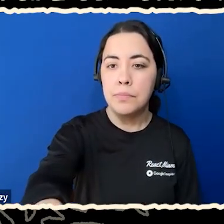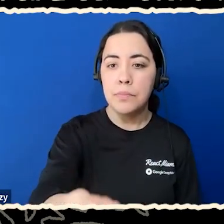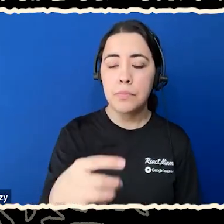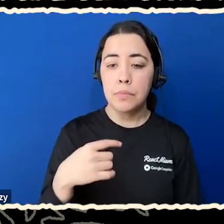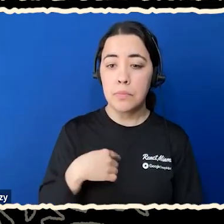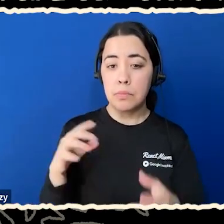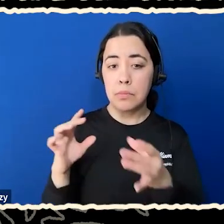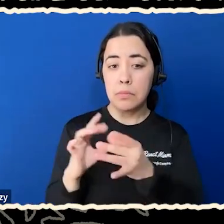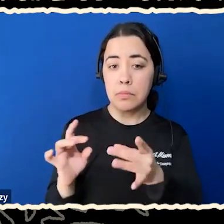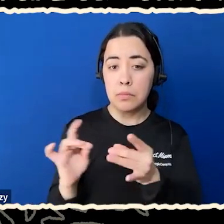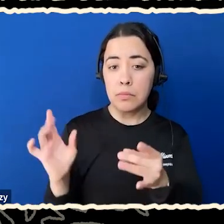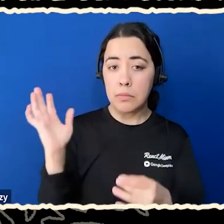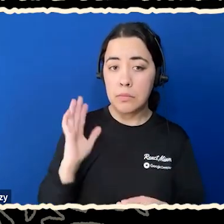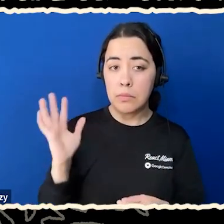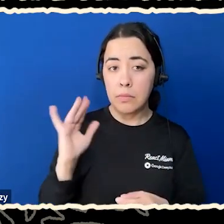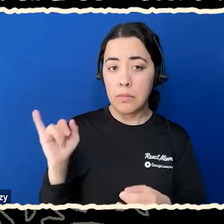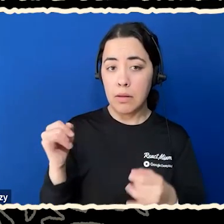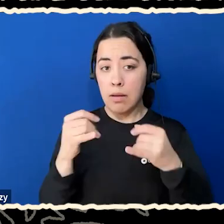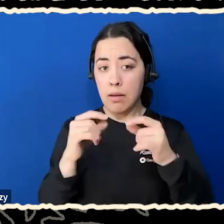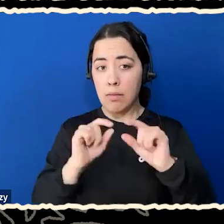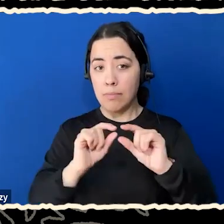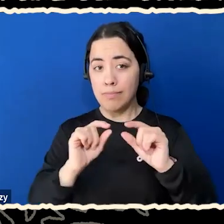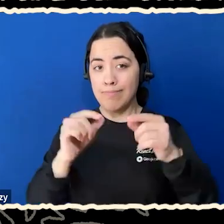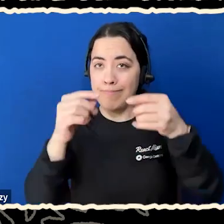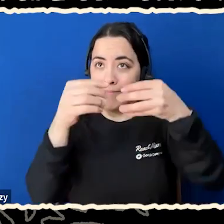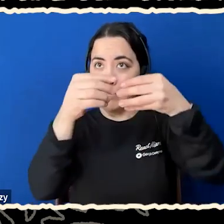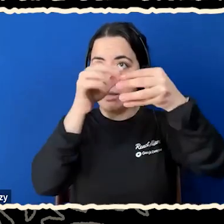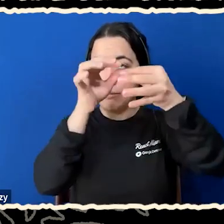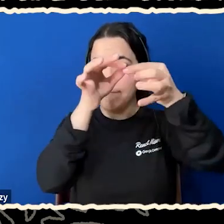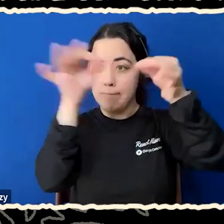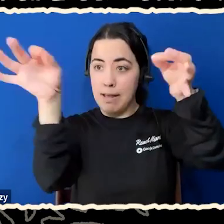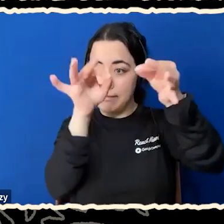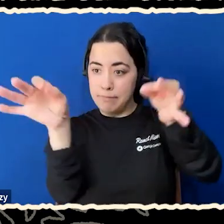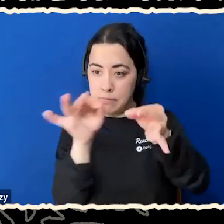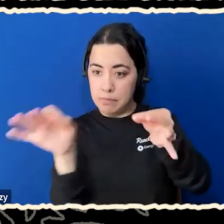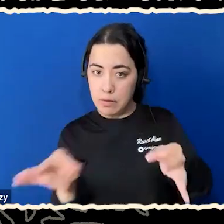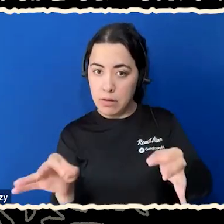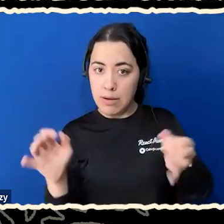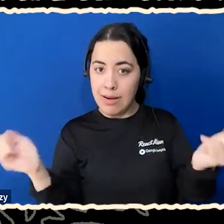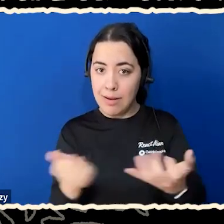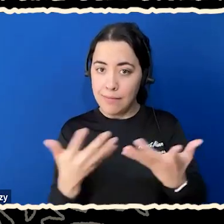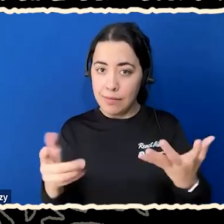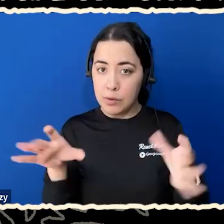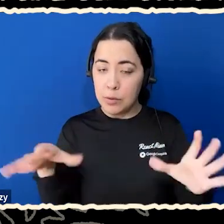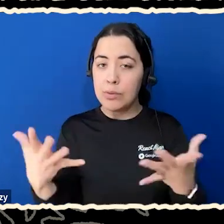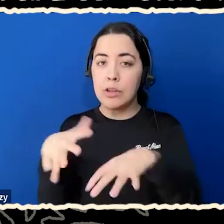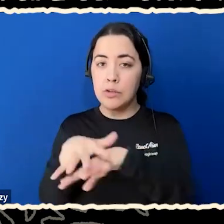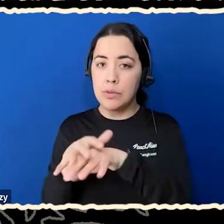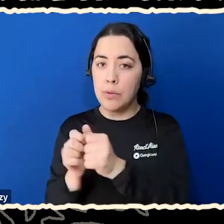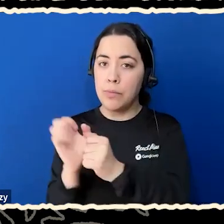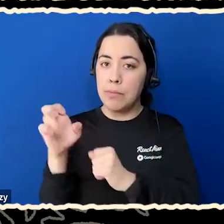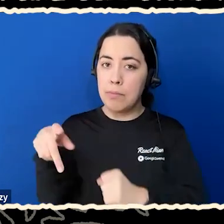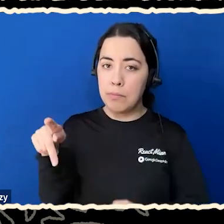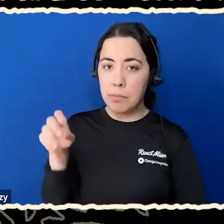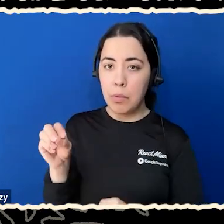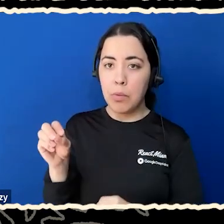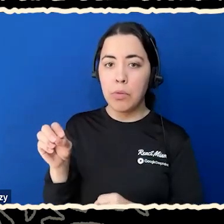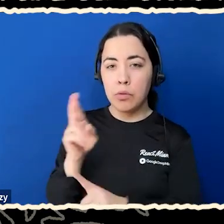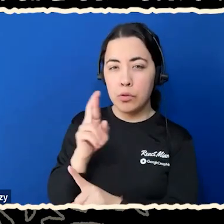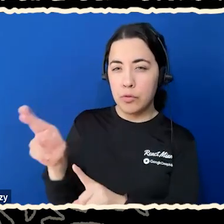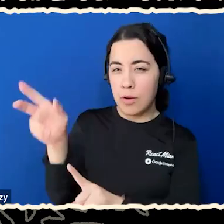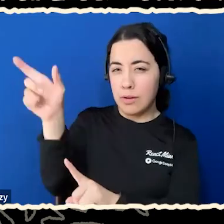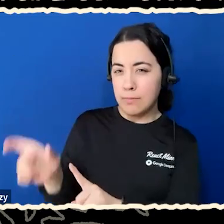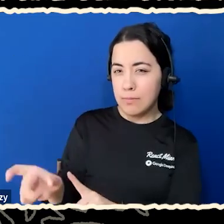mentioned. This is the whole thing you have to do to integrate this with Expo. And to the right, you can see a